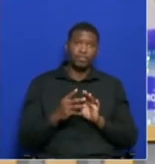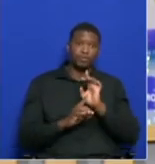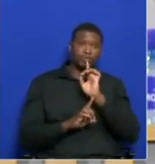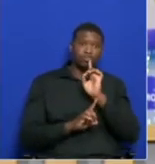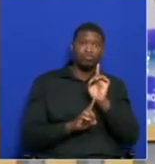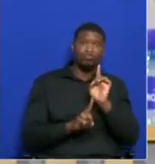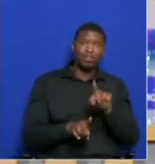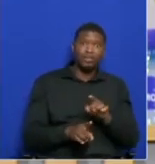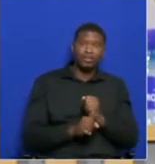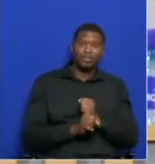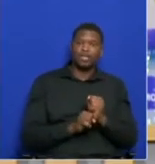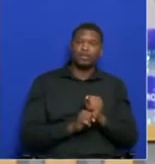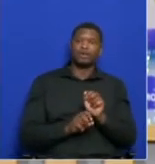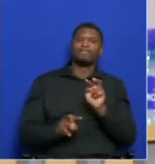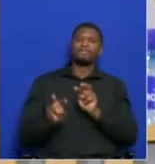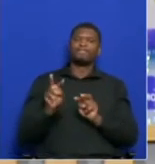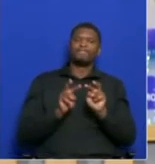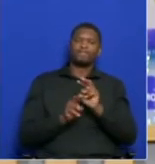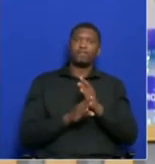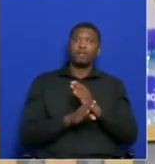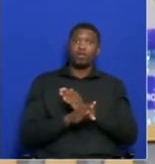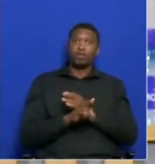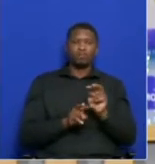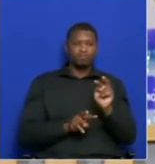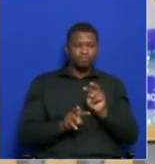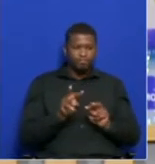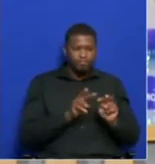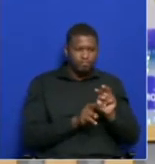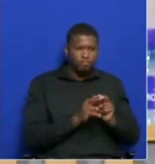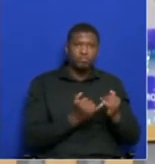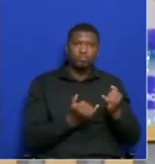content of the standing operating procedure,